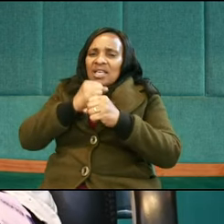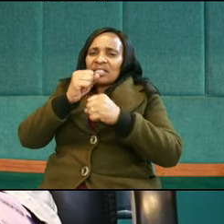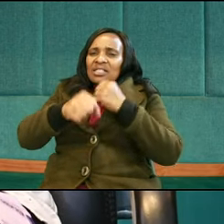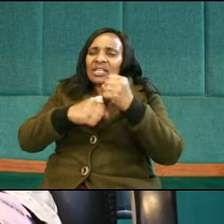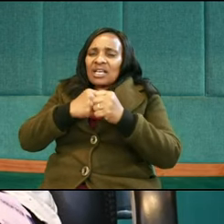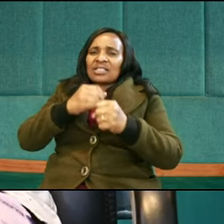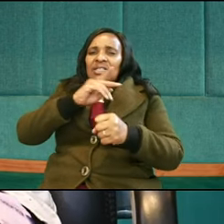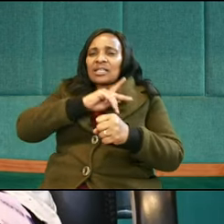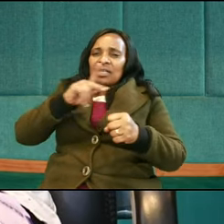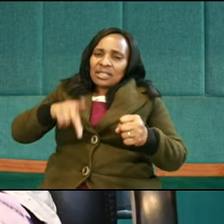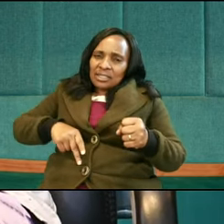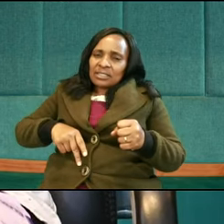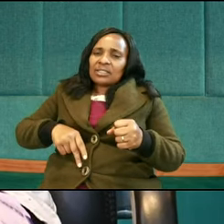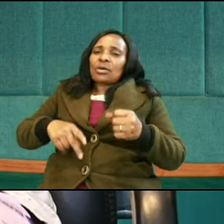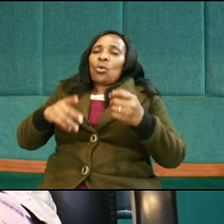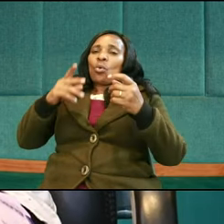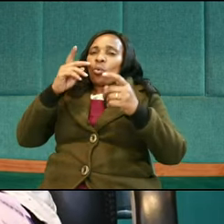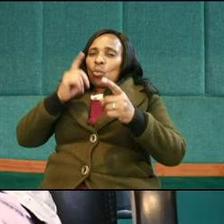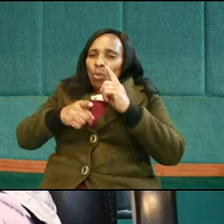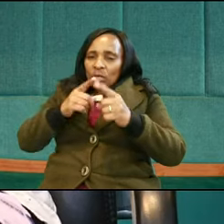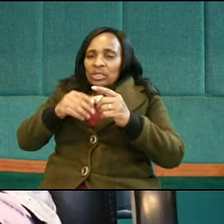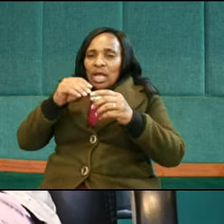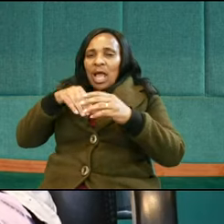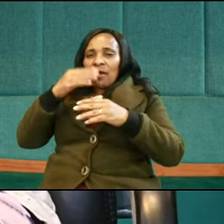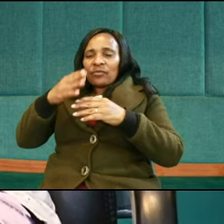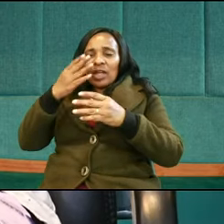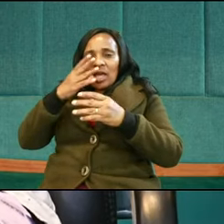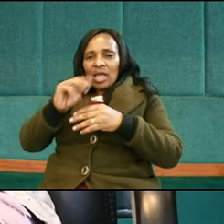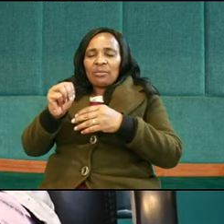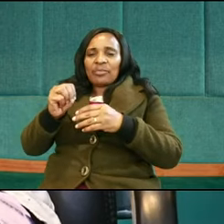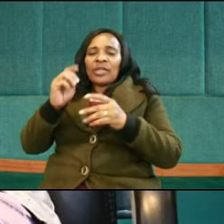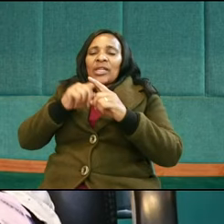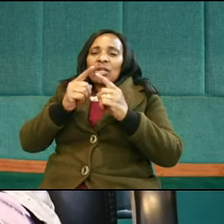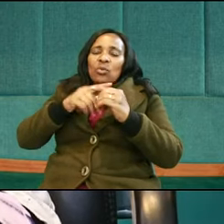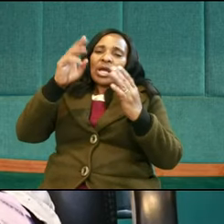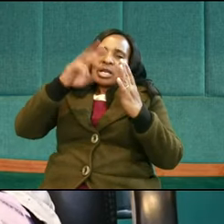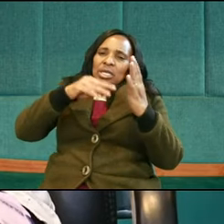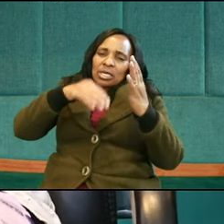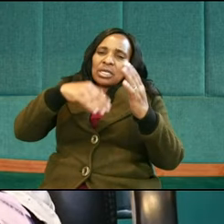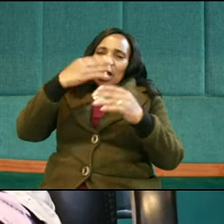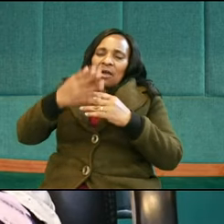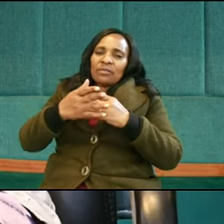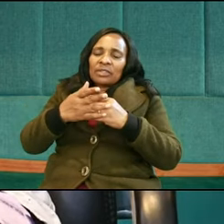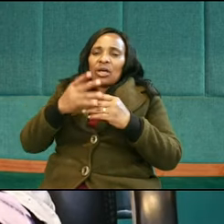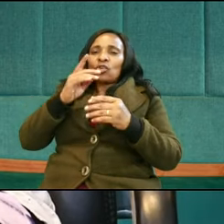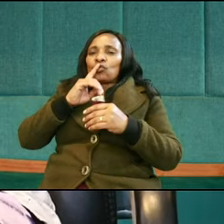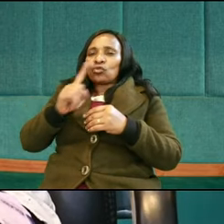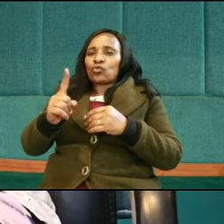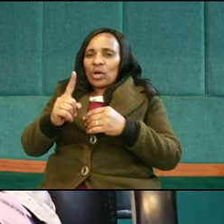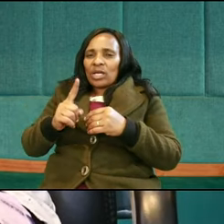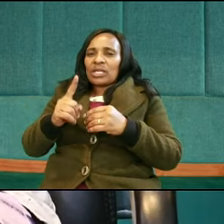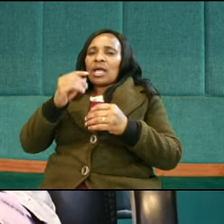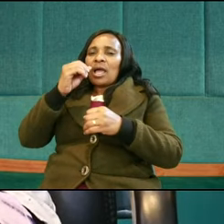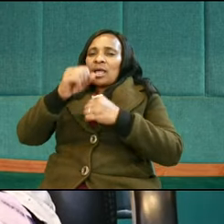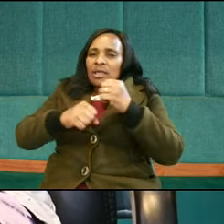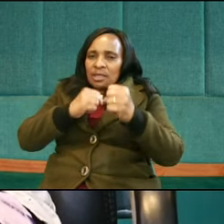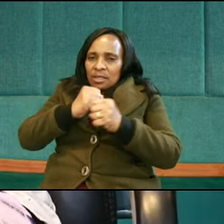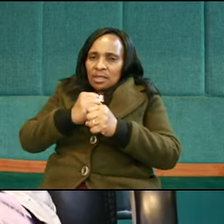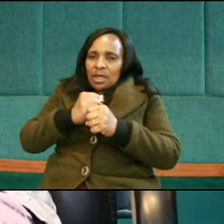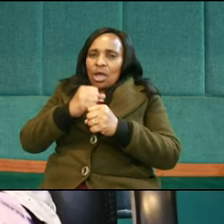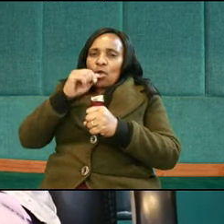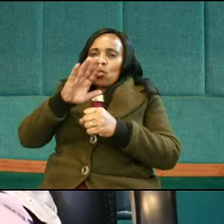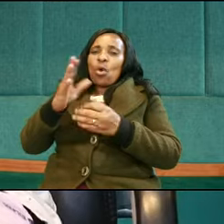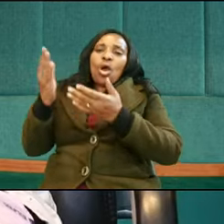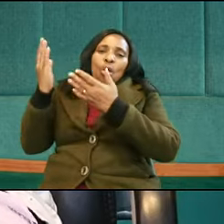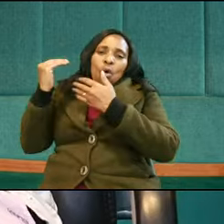kings read it after him. We are reading it after them. For surely there is a hereafter, and your